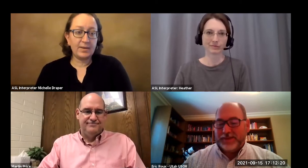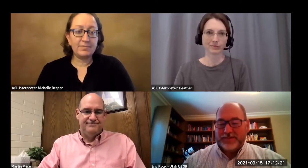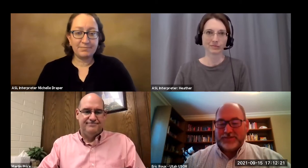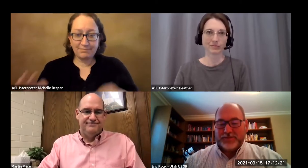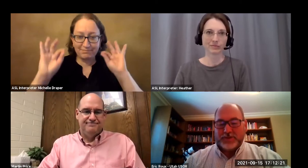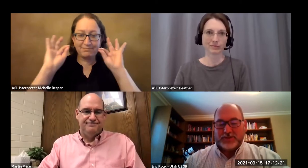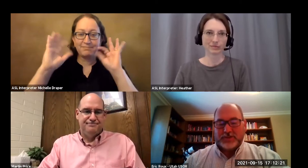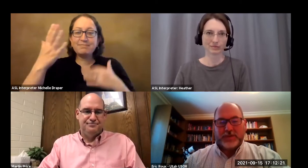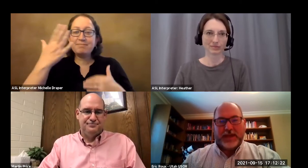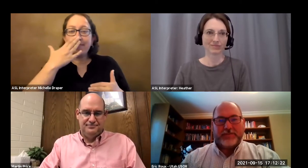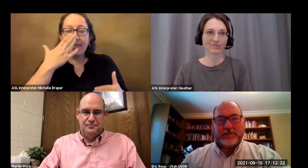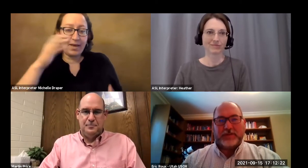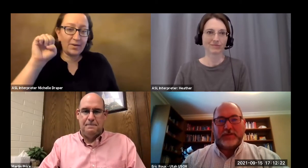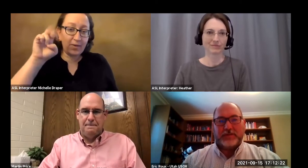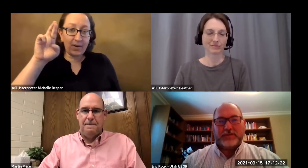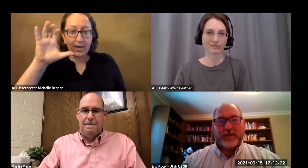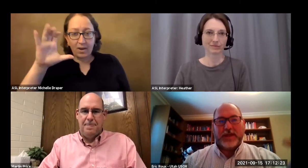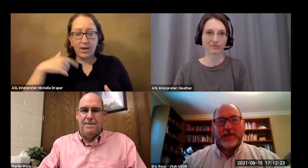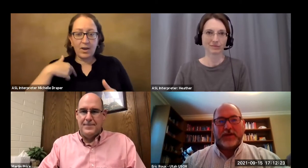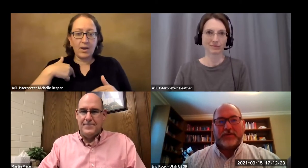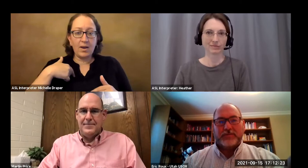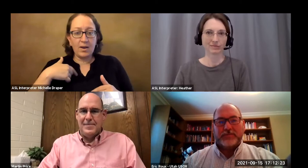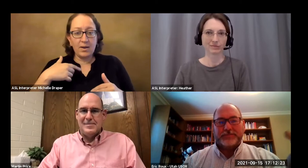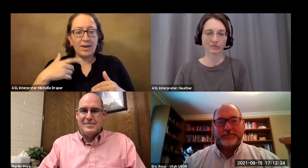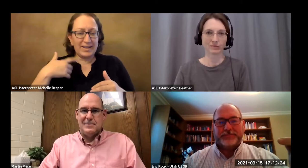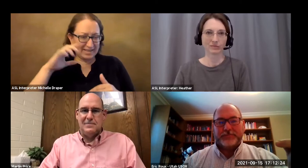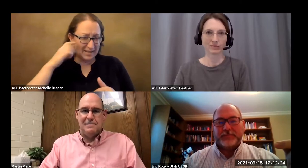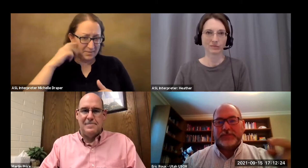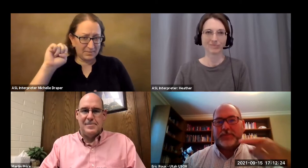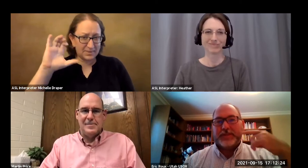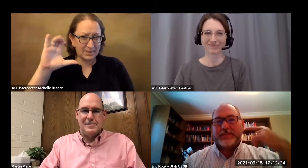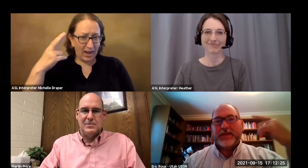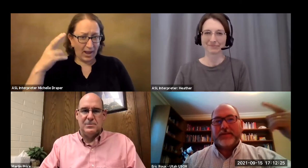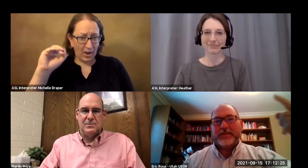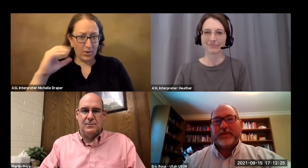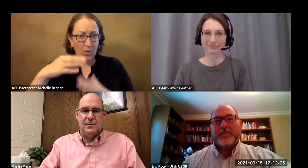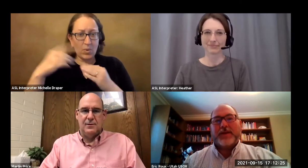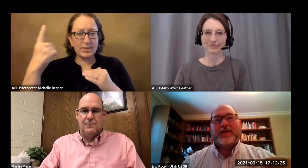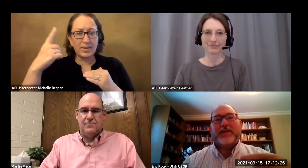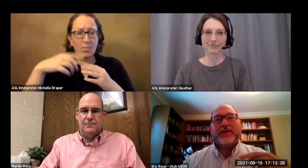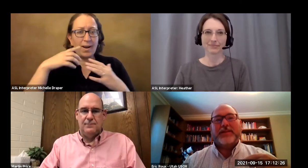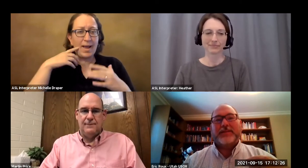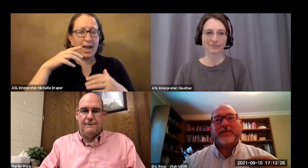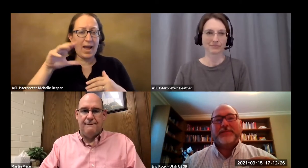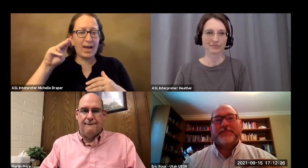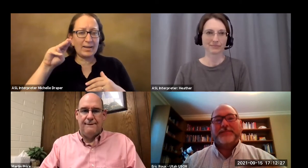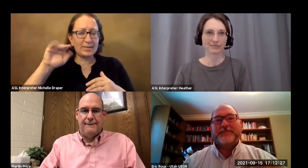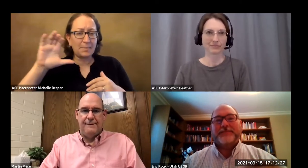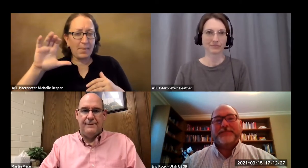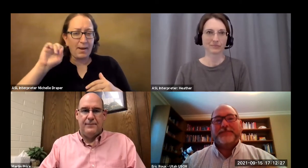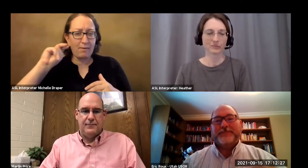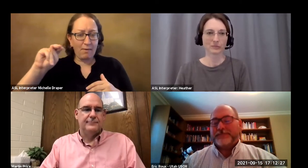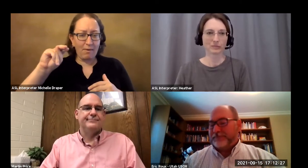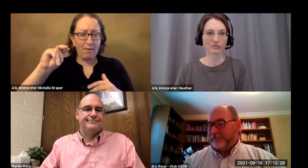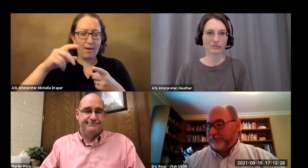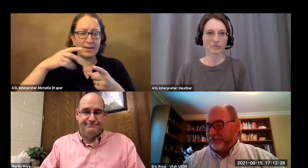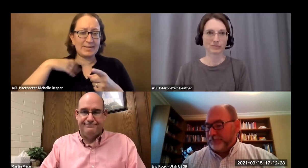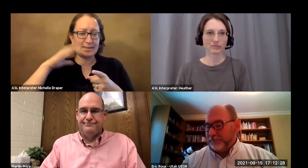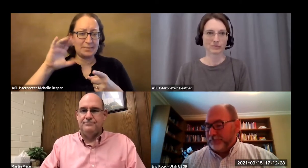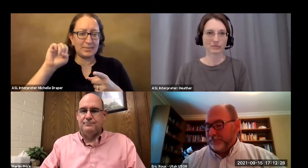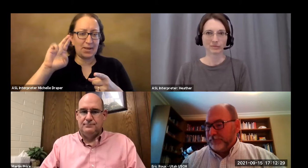Okay, thank you so much. Do we have a little echo? Somebody's got their mic on, I think.